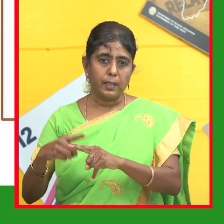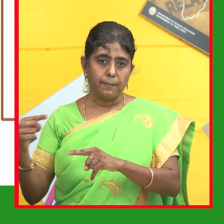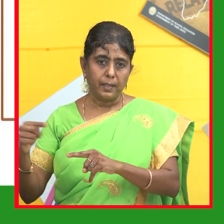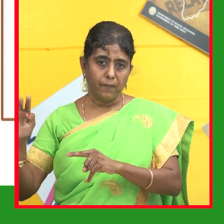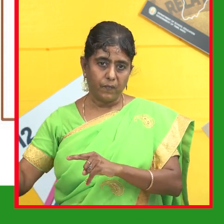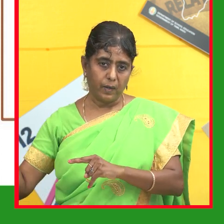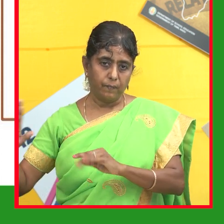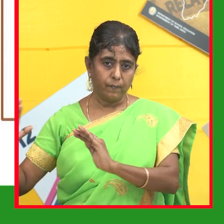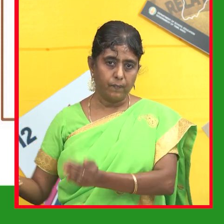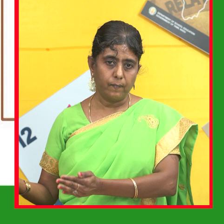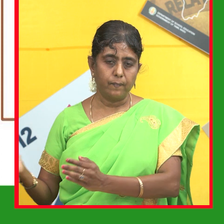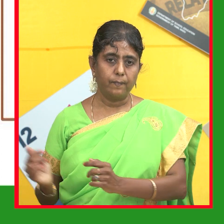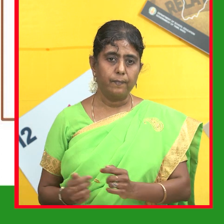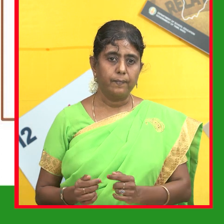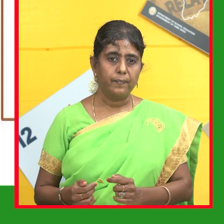5.